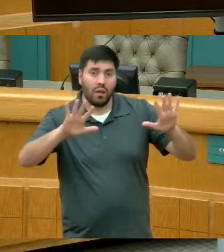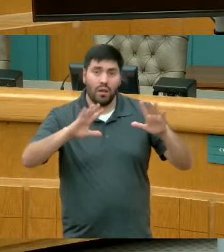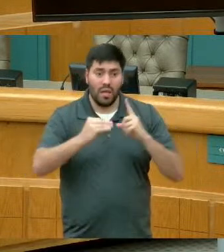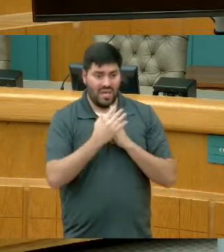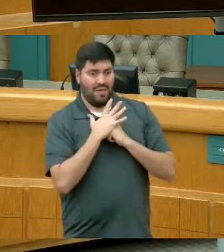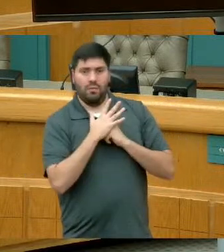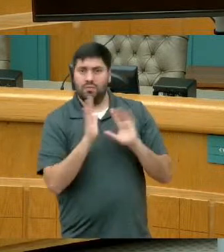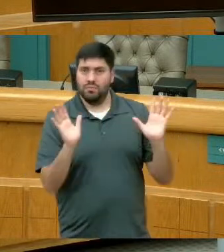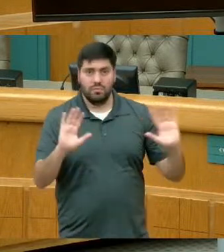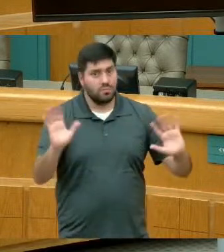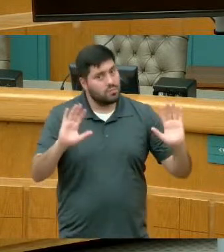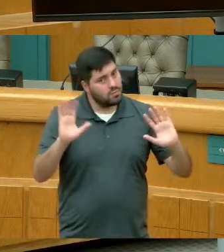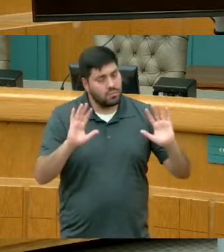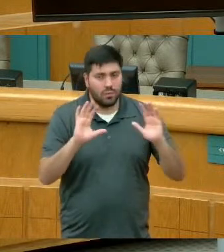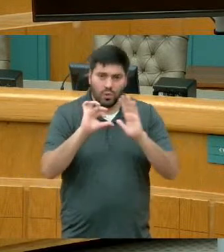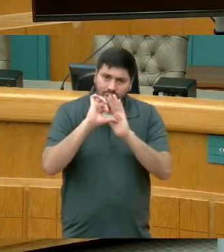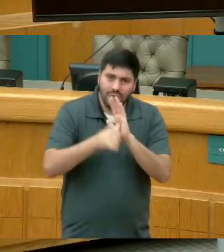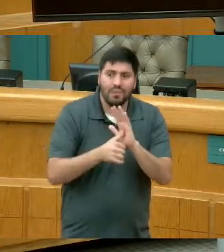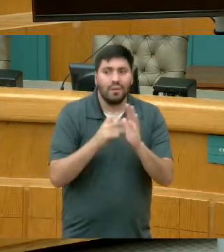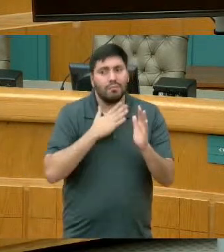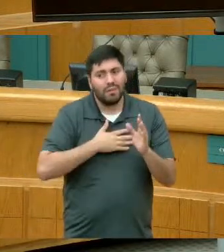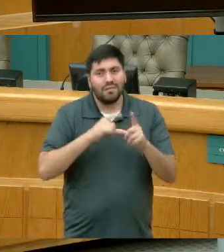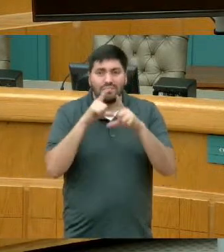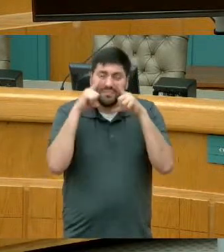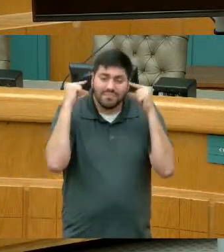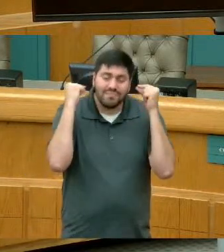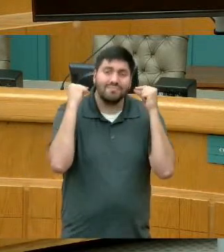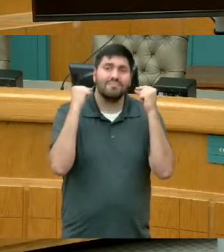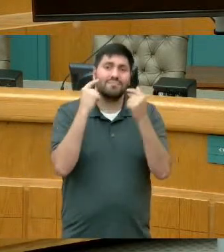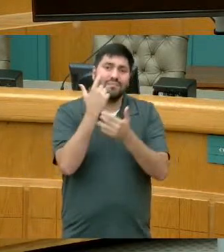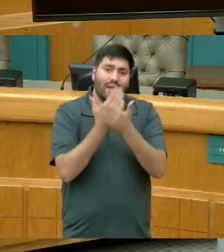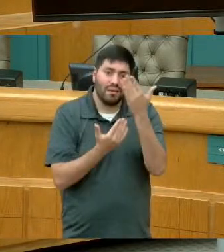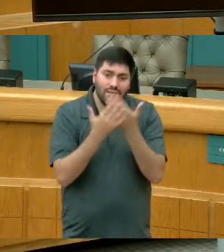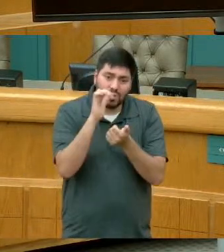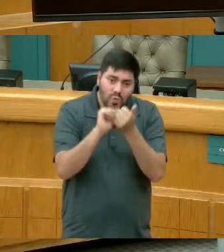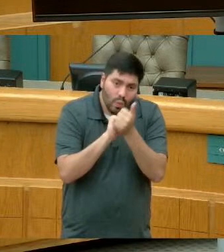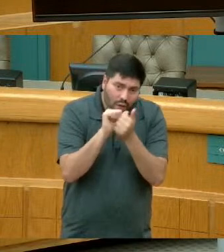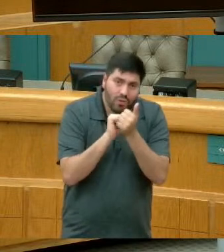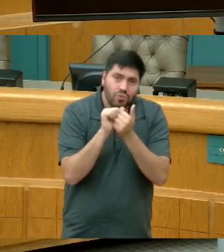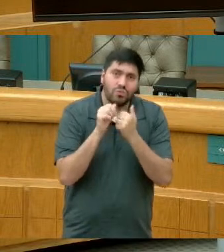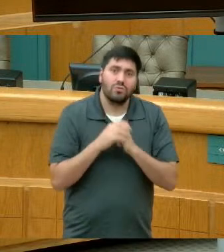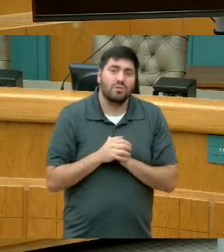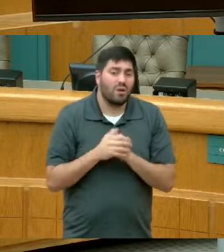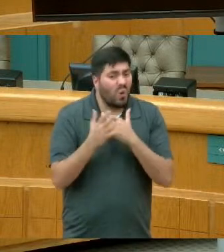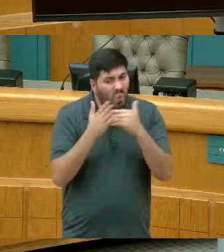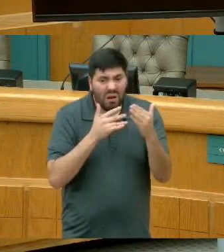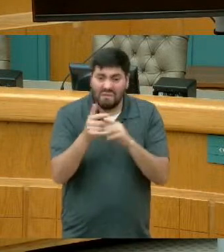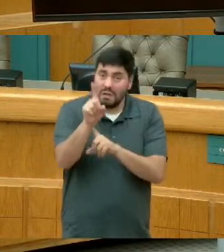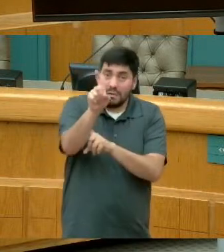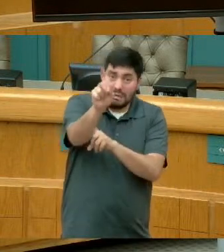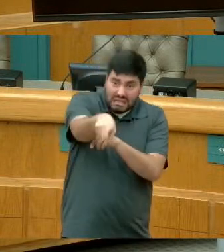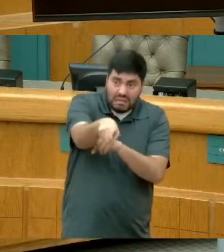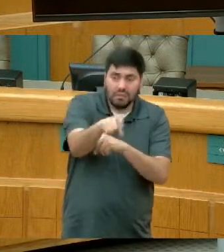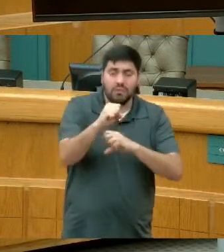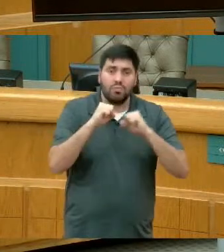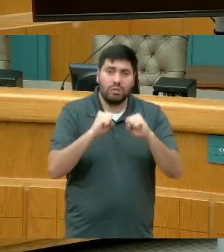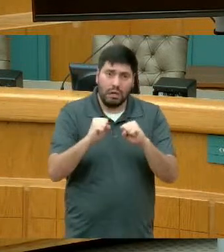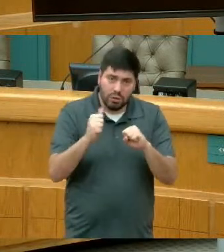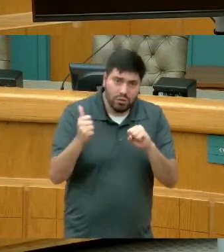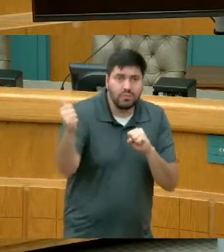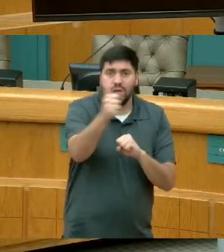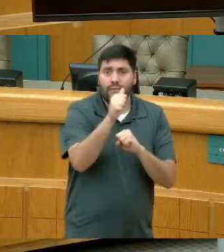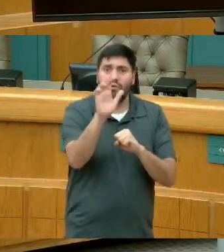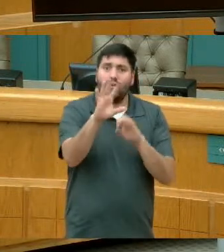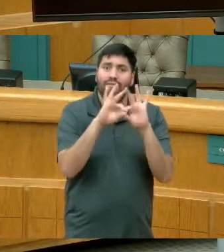so we stress again to wear the mask, wash your hands, do what's necessary to protect you and your family and loved